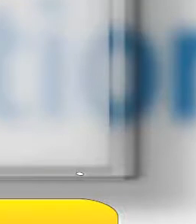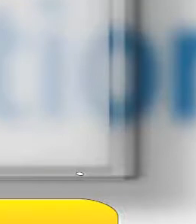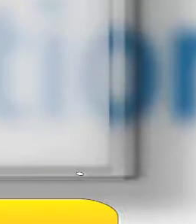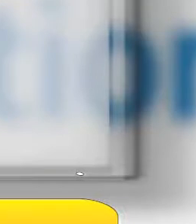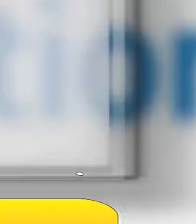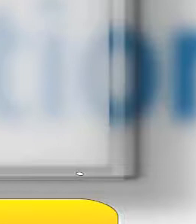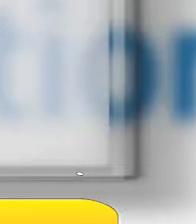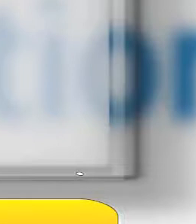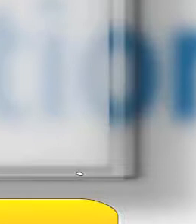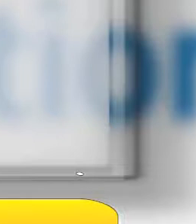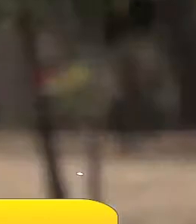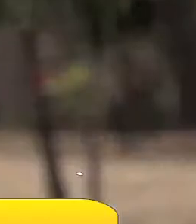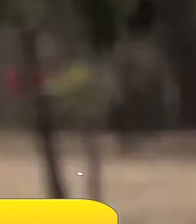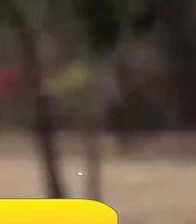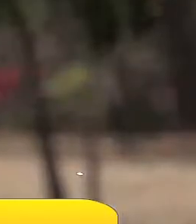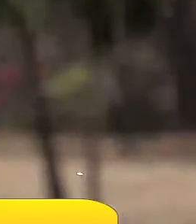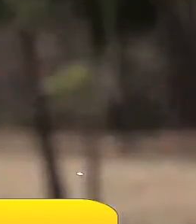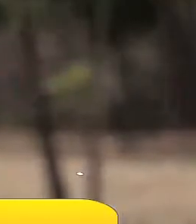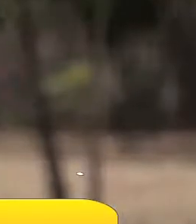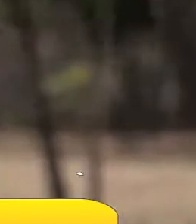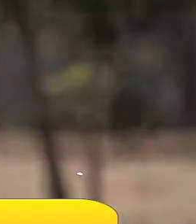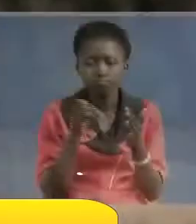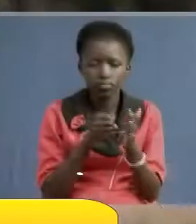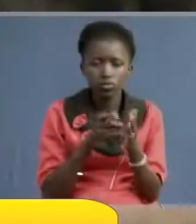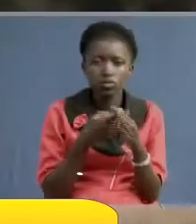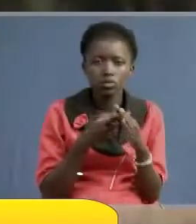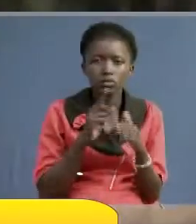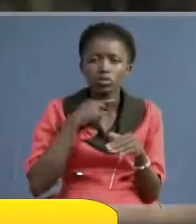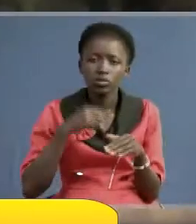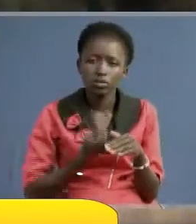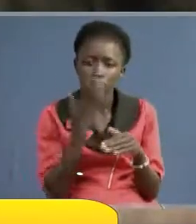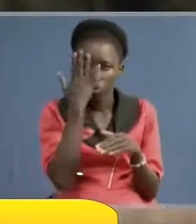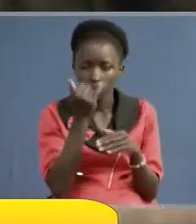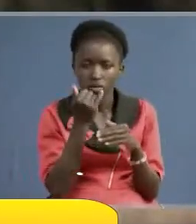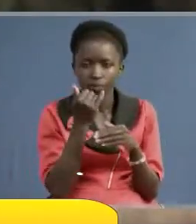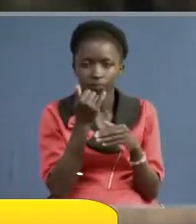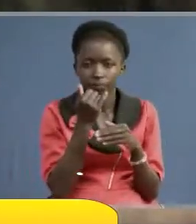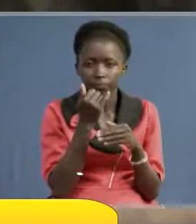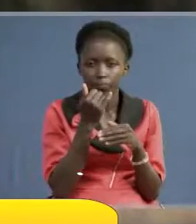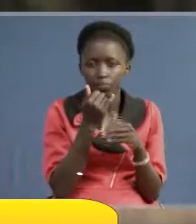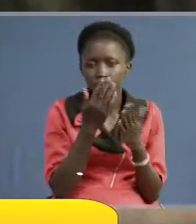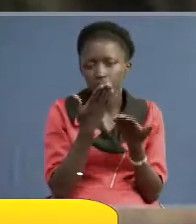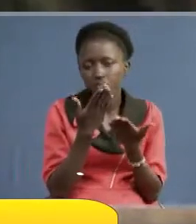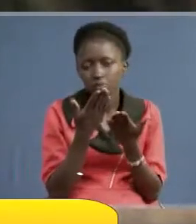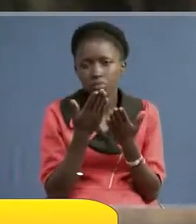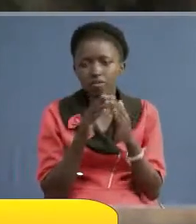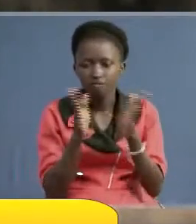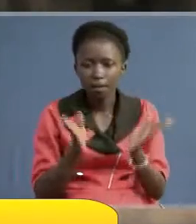kuhusiana na swala hili. Young people are being involved in committing suicide as a result of maybe their